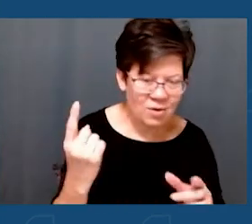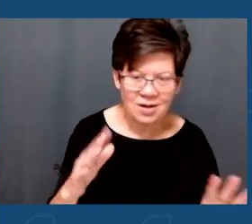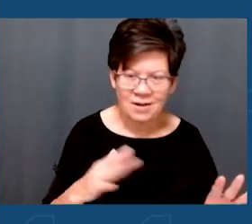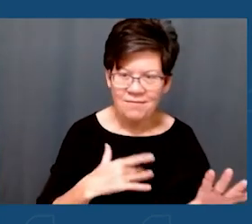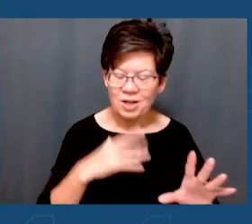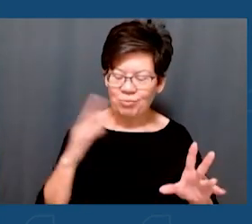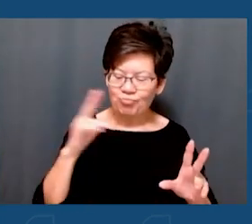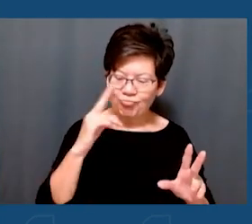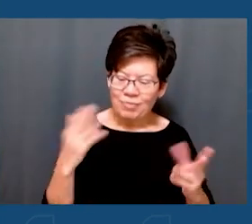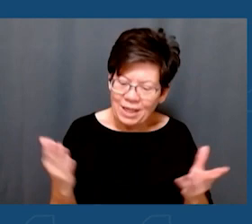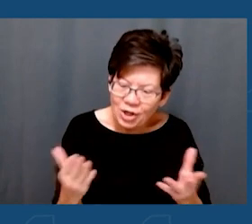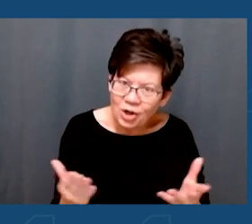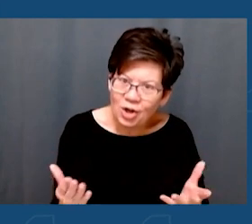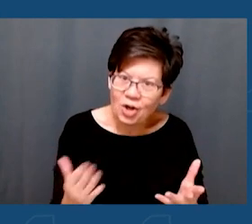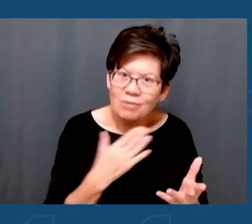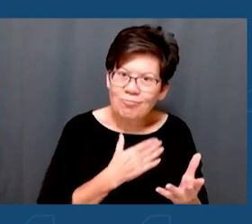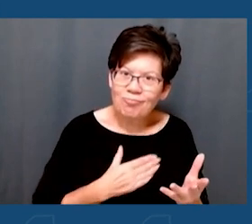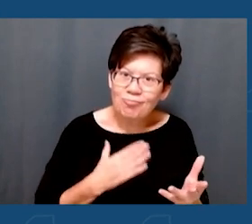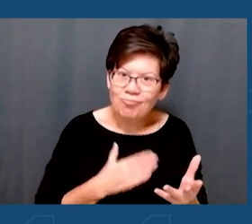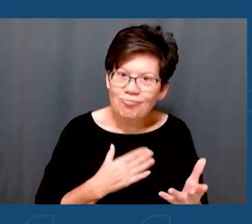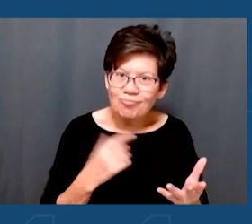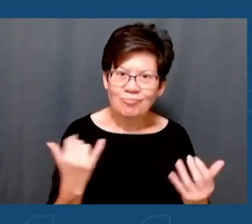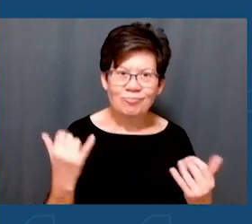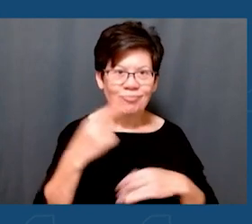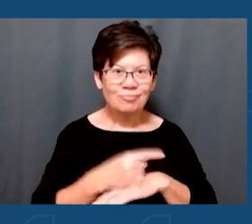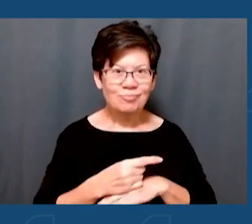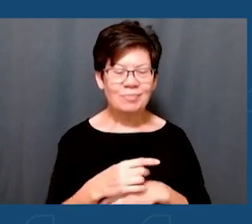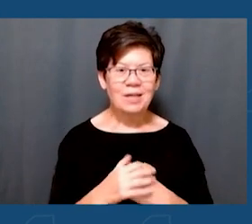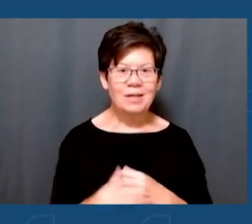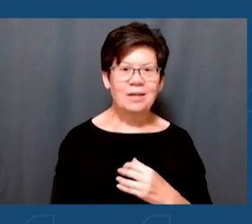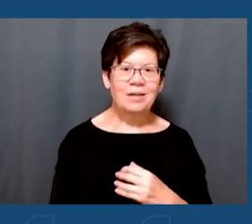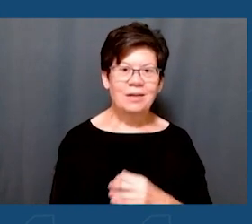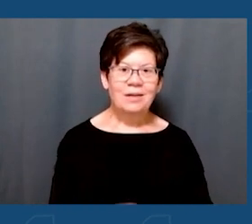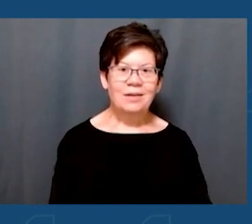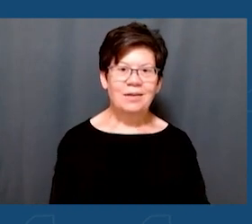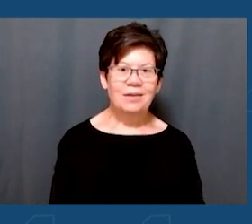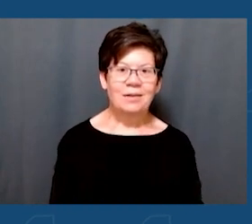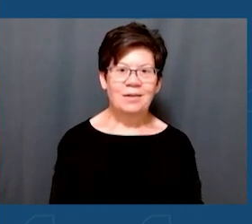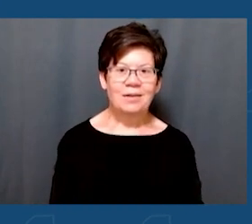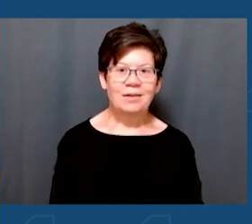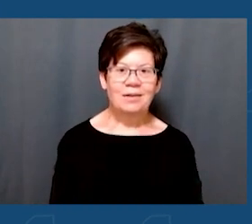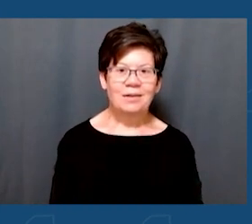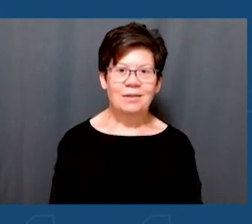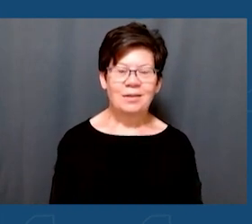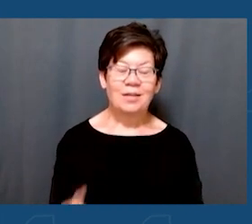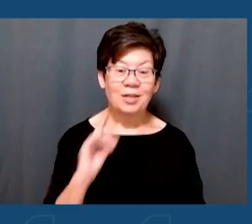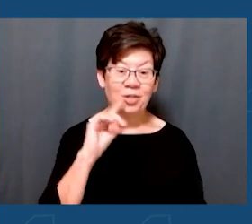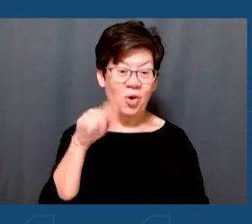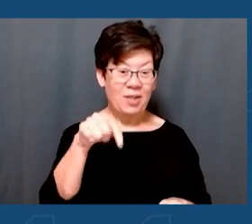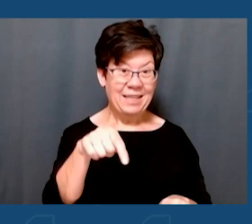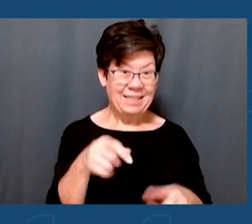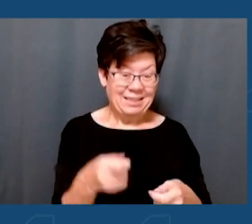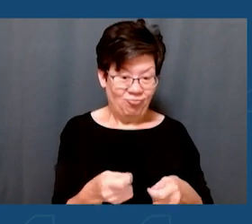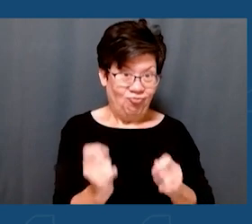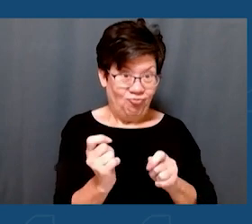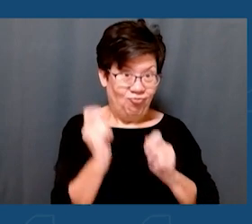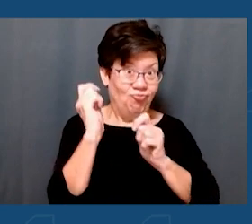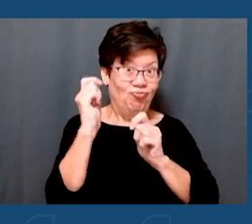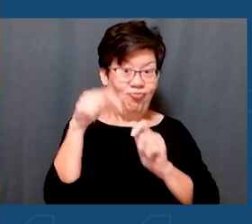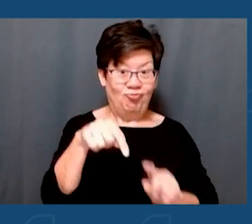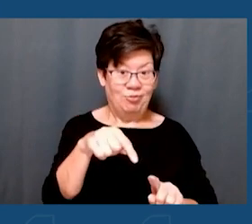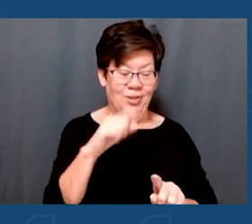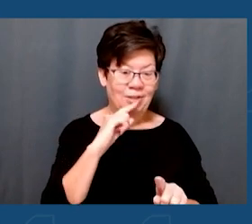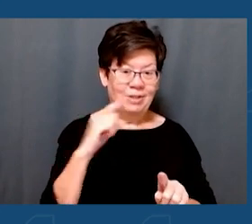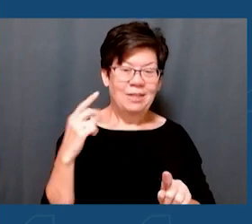be here today. The groundbreaking of the Hispanic Heritage Cultural